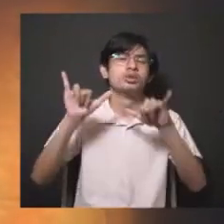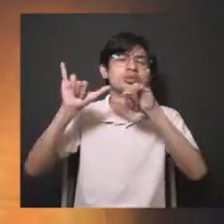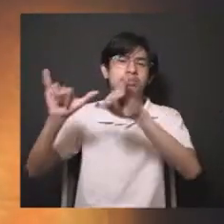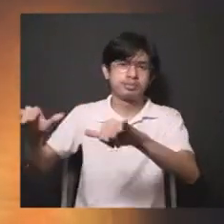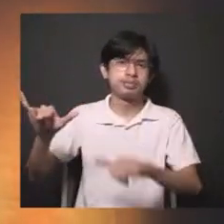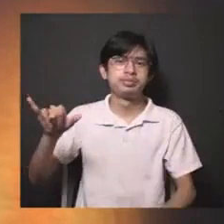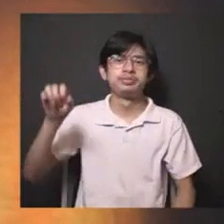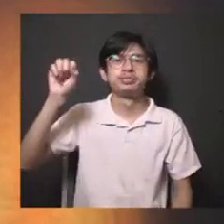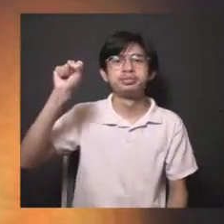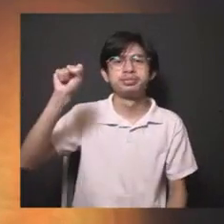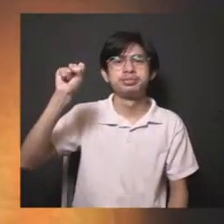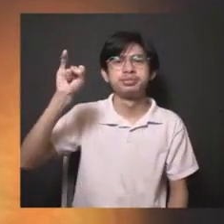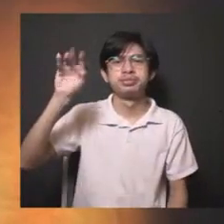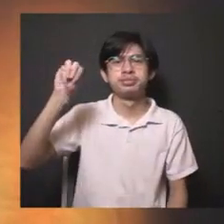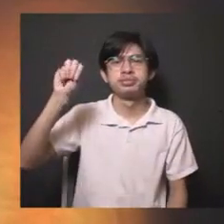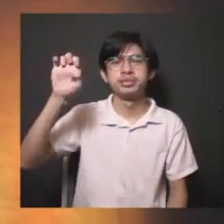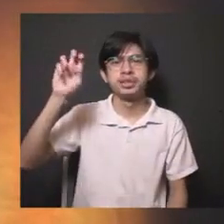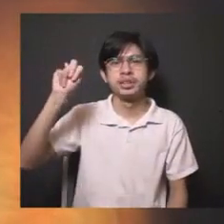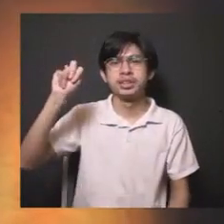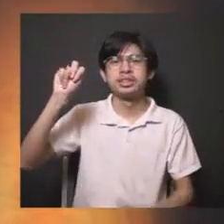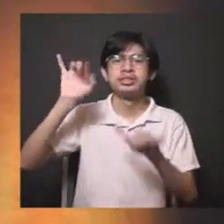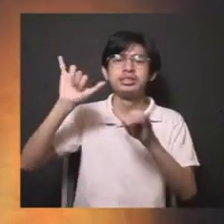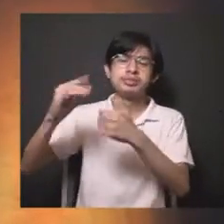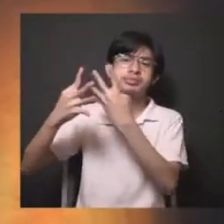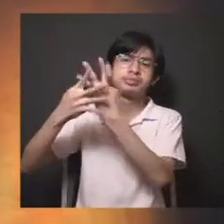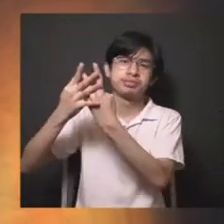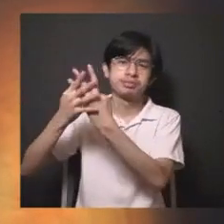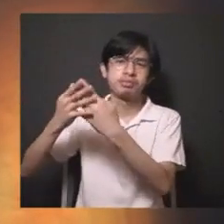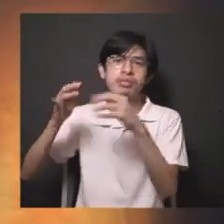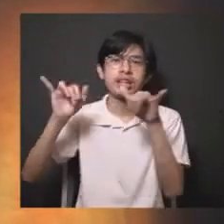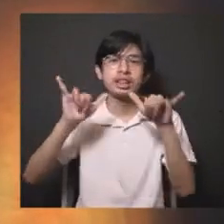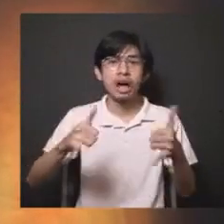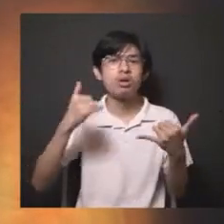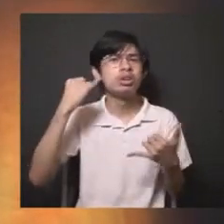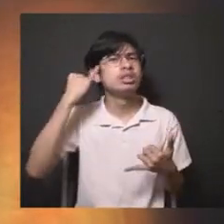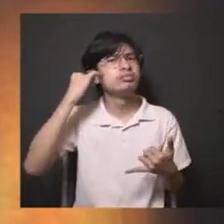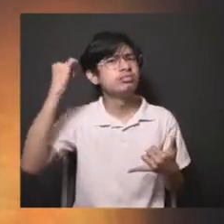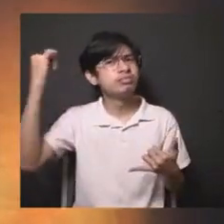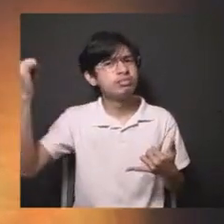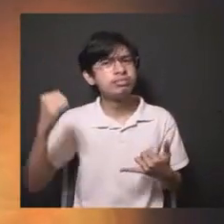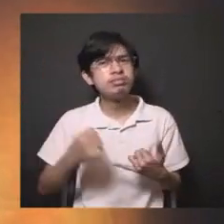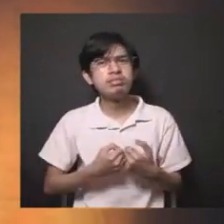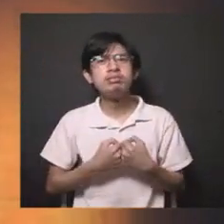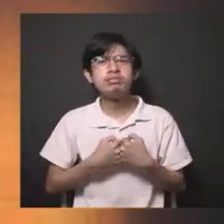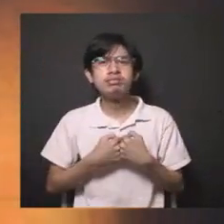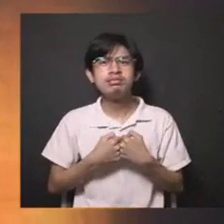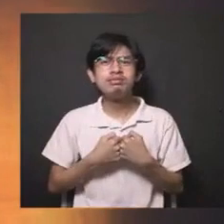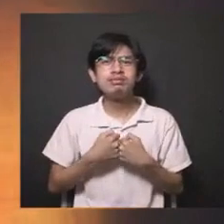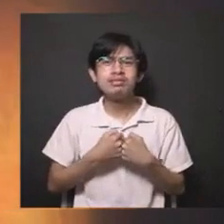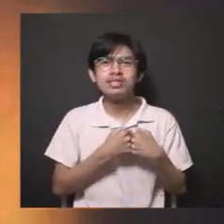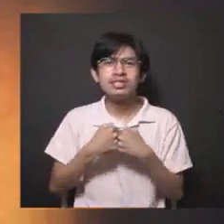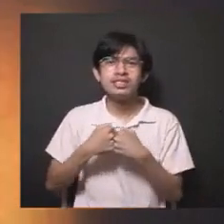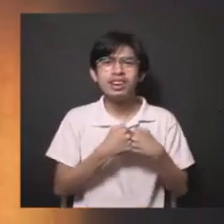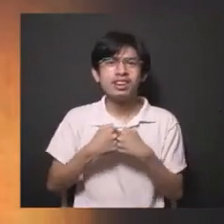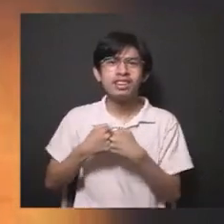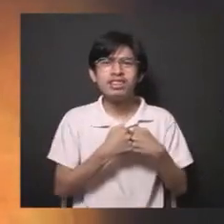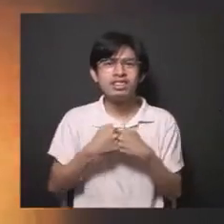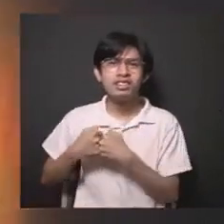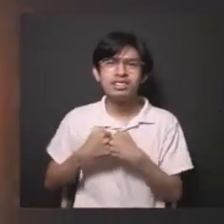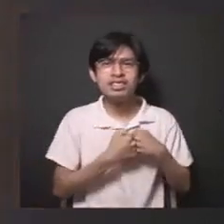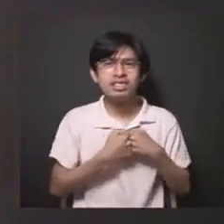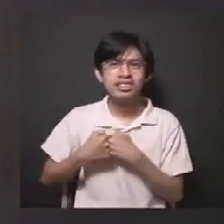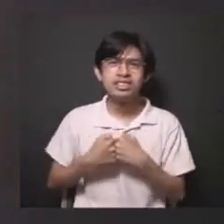Jacob, now he's struggling. And you see, Jacob was a picture from early on Somebody who kept on grabbing blessings